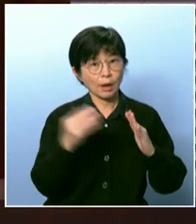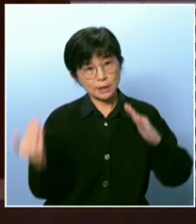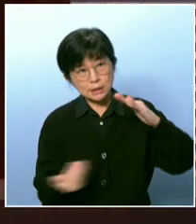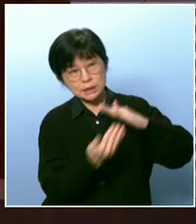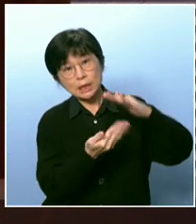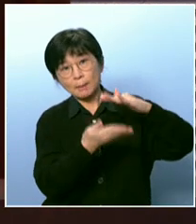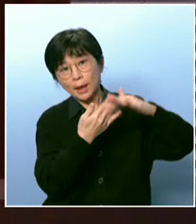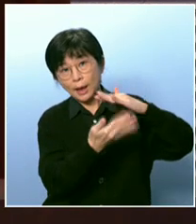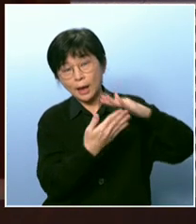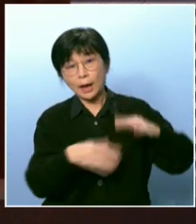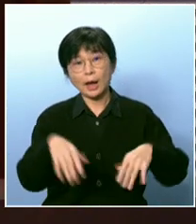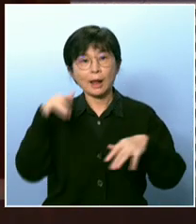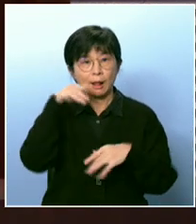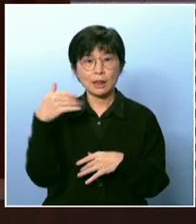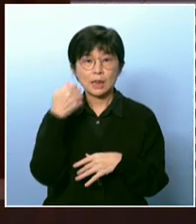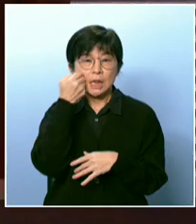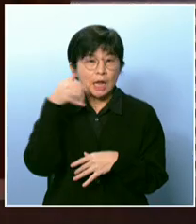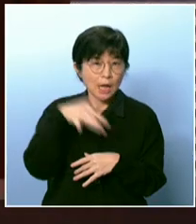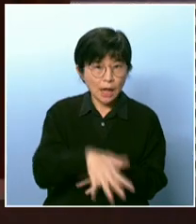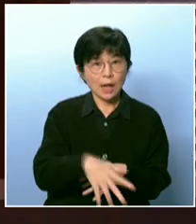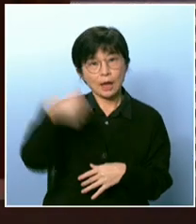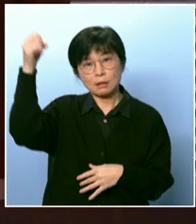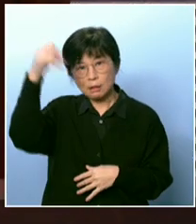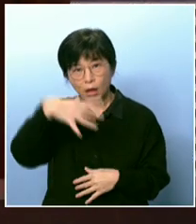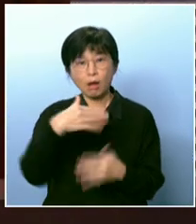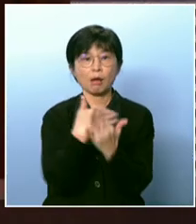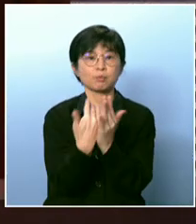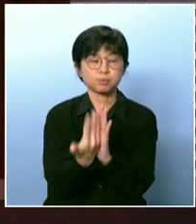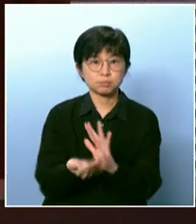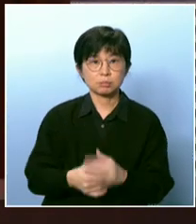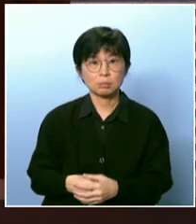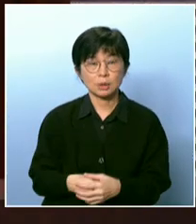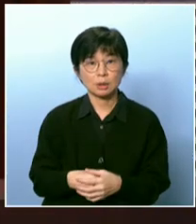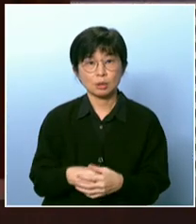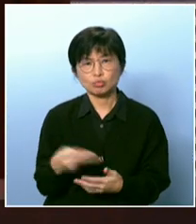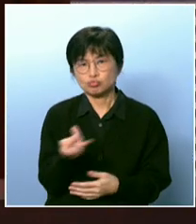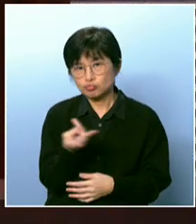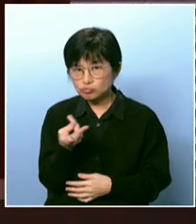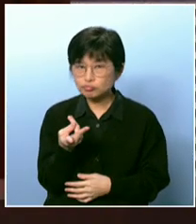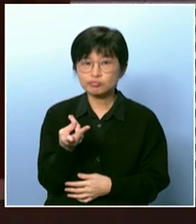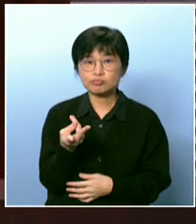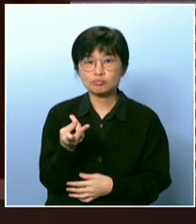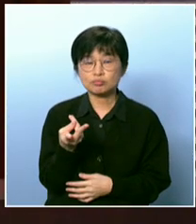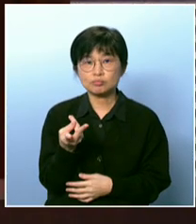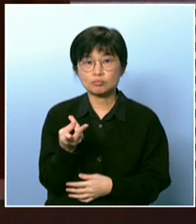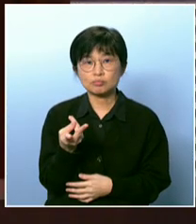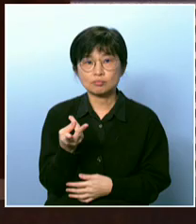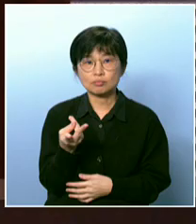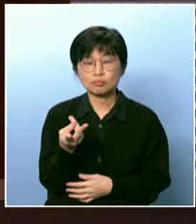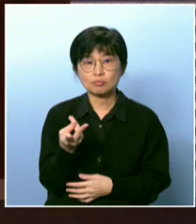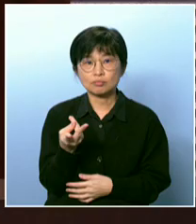that we have chosen will conduct fitting out works, ceiling, air conditioning,